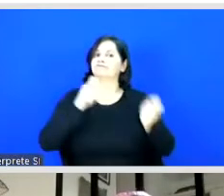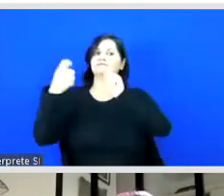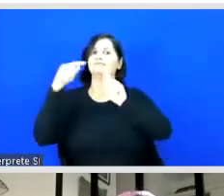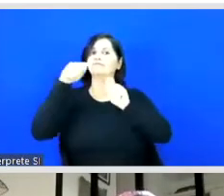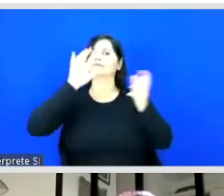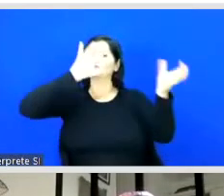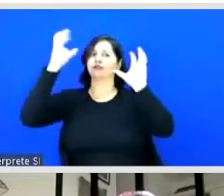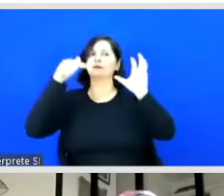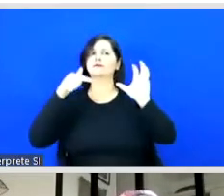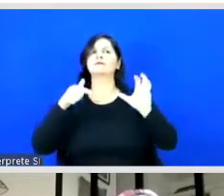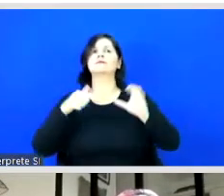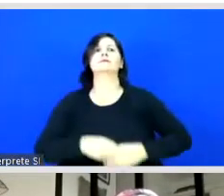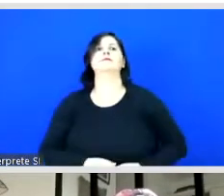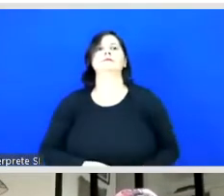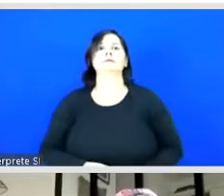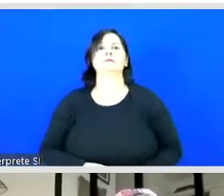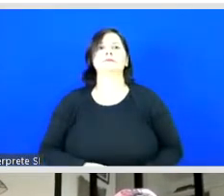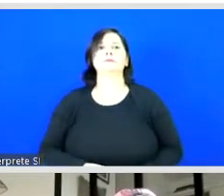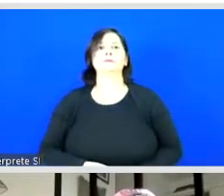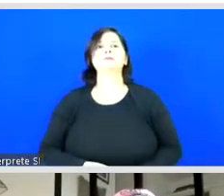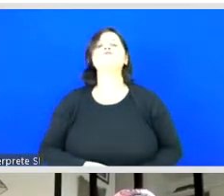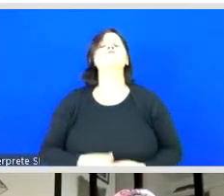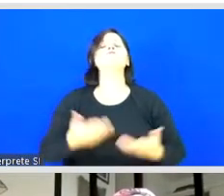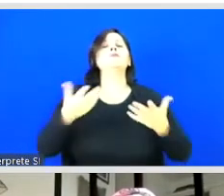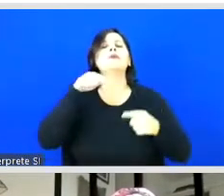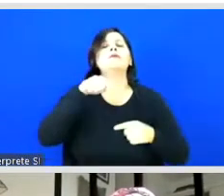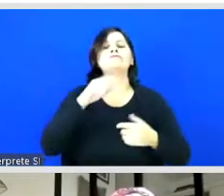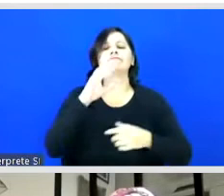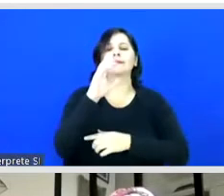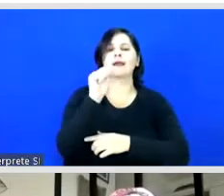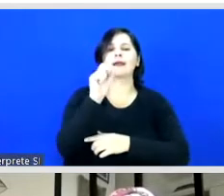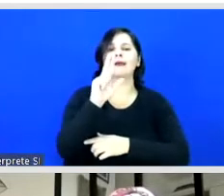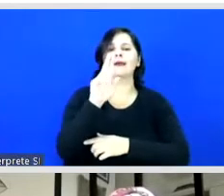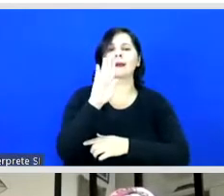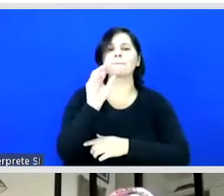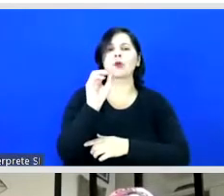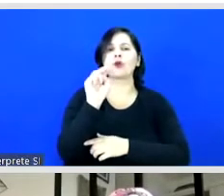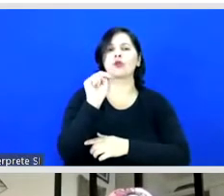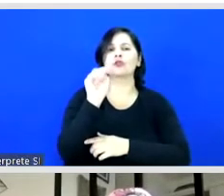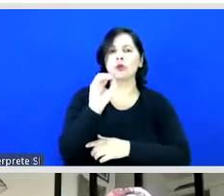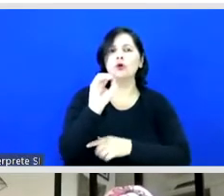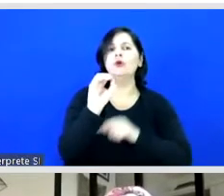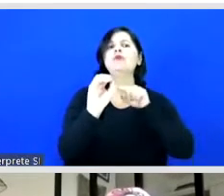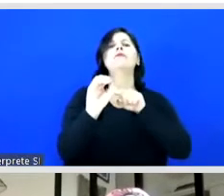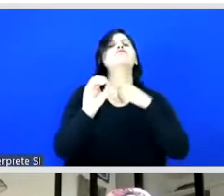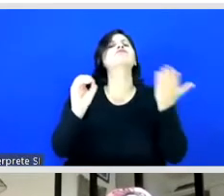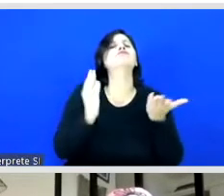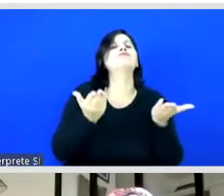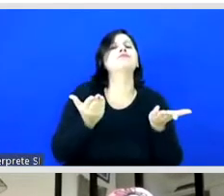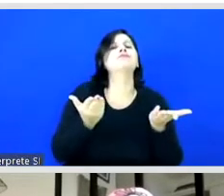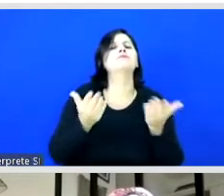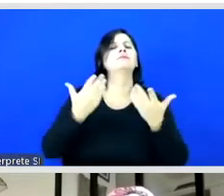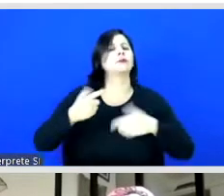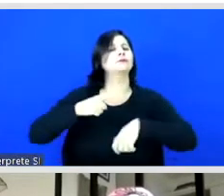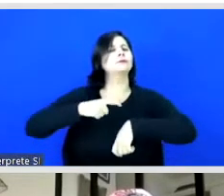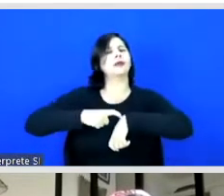work backwards to now, 2021, 2023, 2025. What are governments going to specifically do? What are